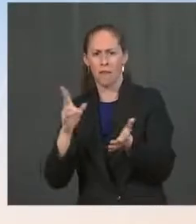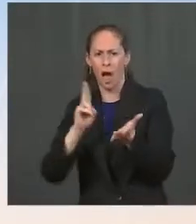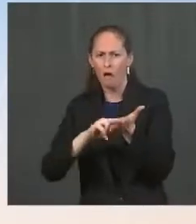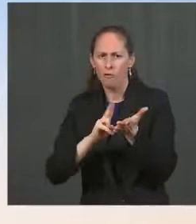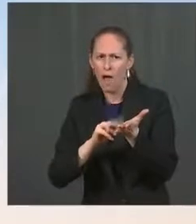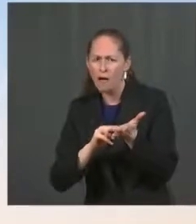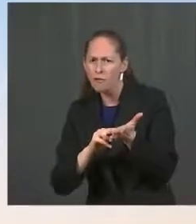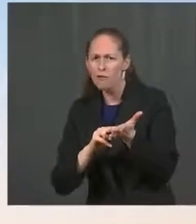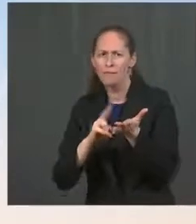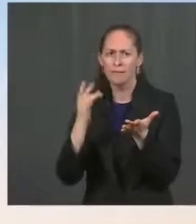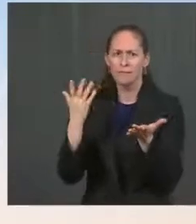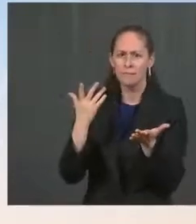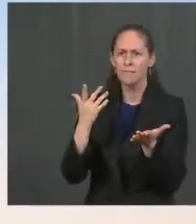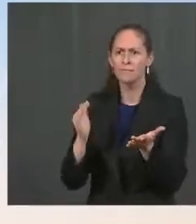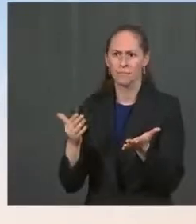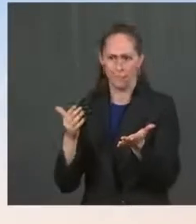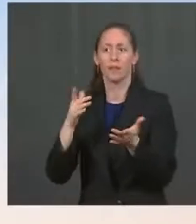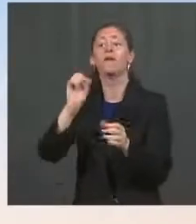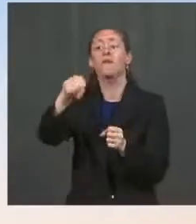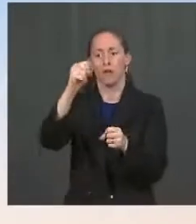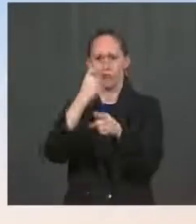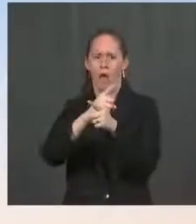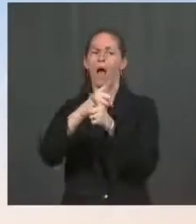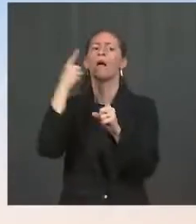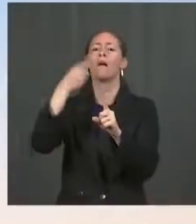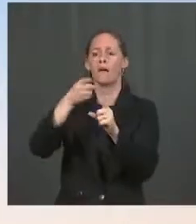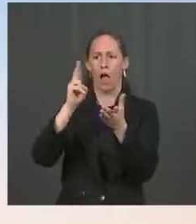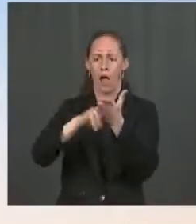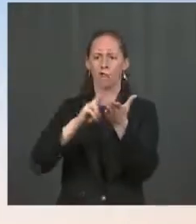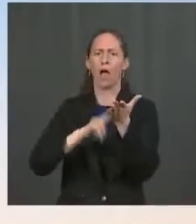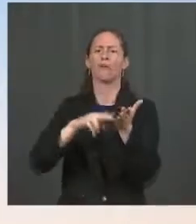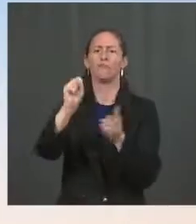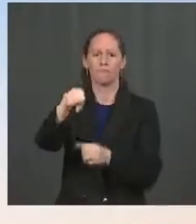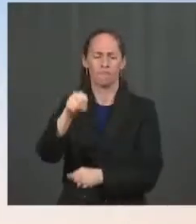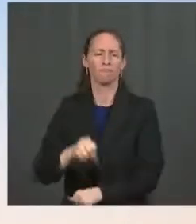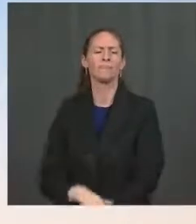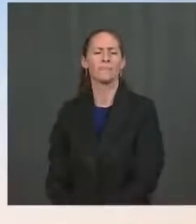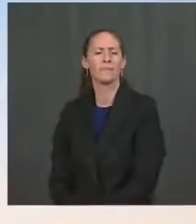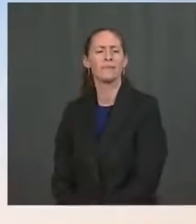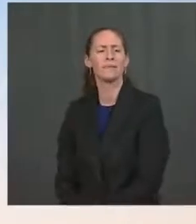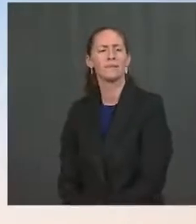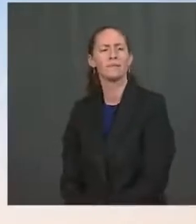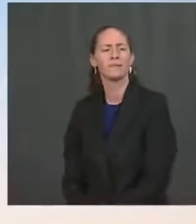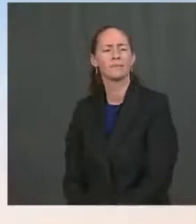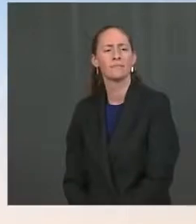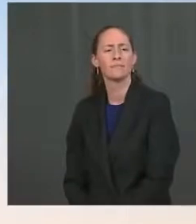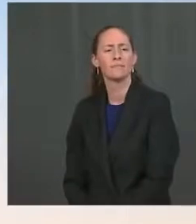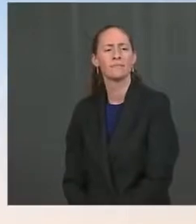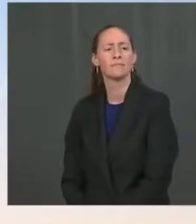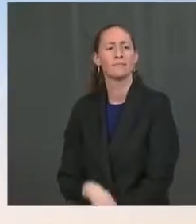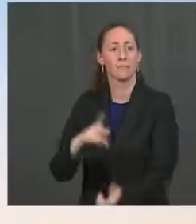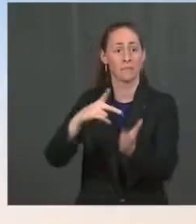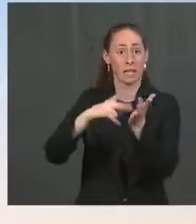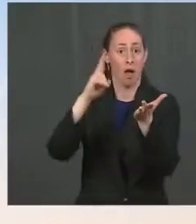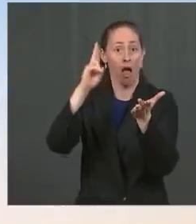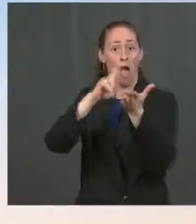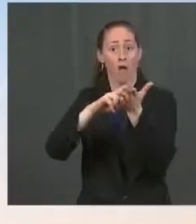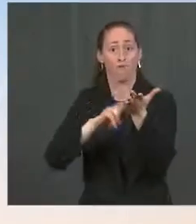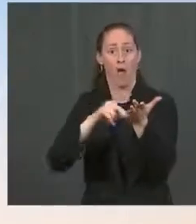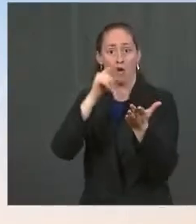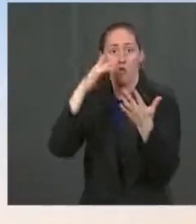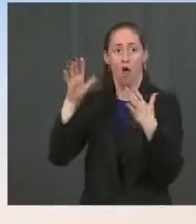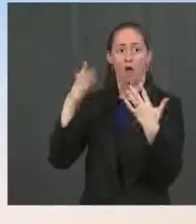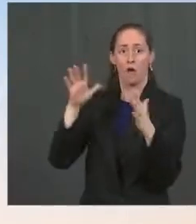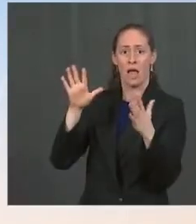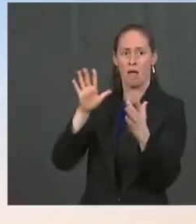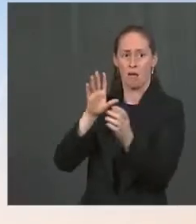have contracts with the government where some of those people in the firm work with the U.S. government, others do not. There's more to come on private sector